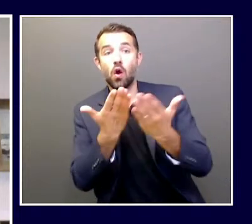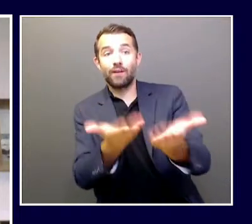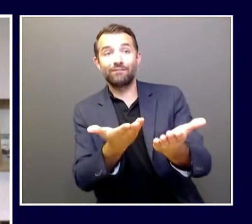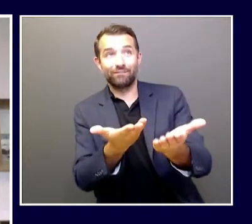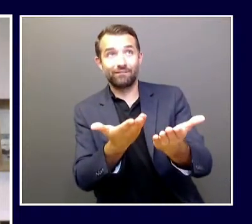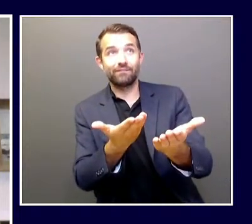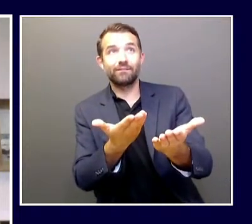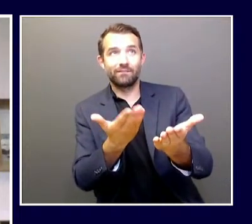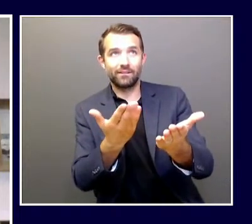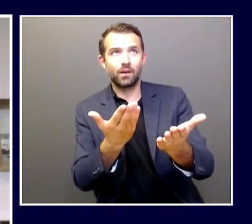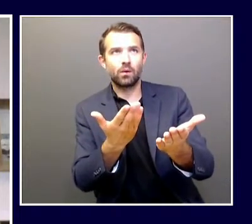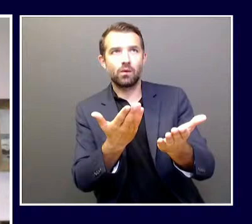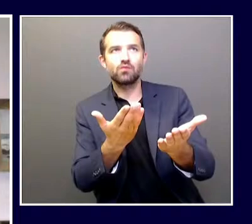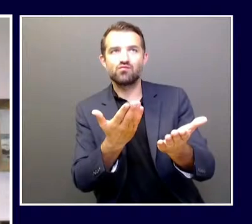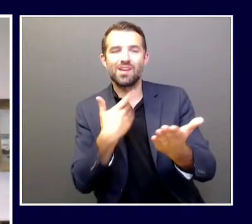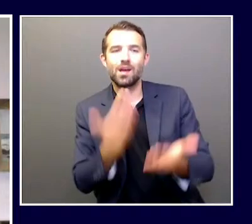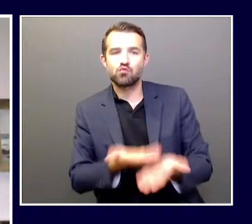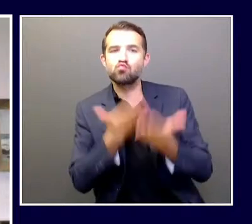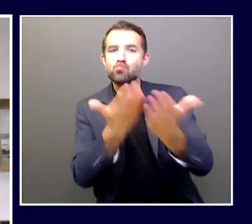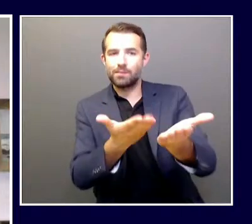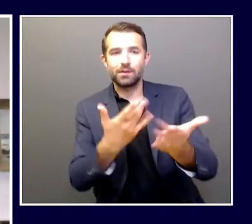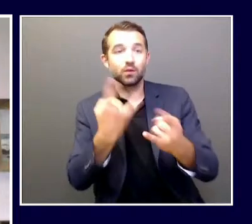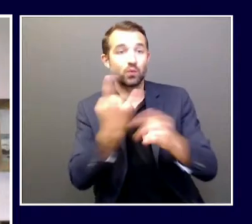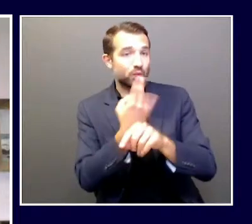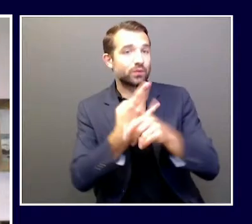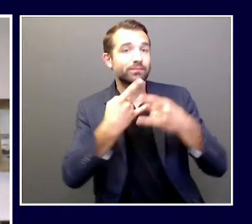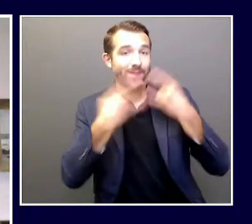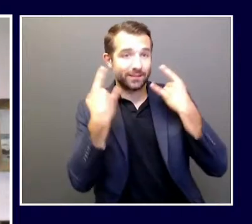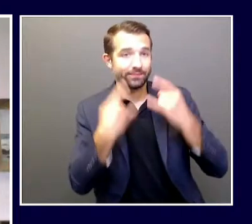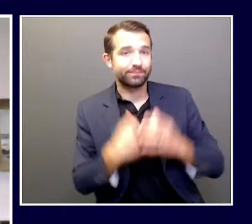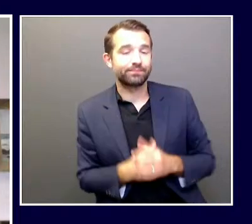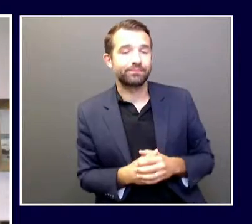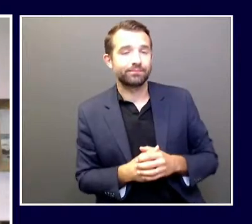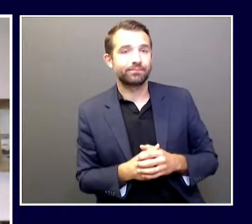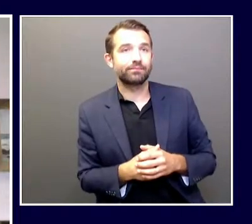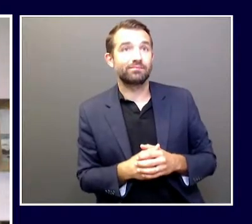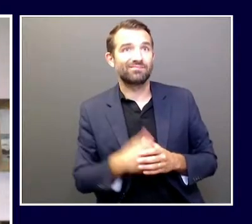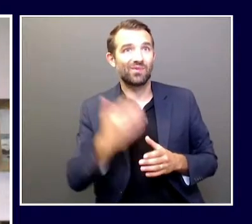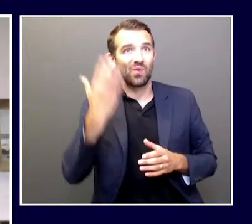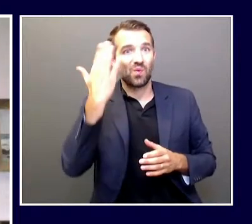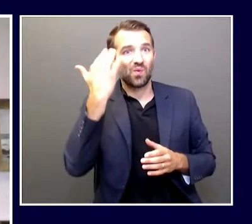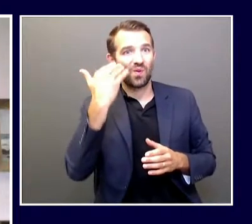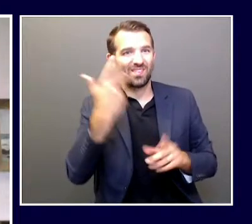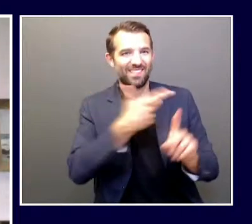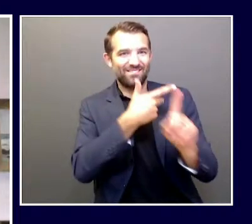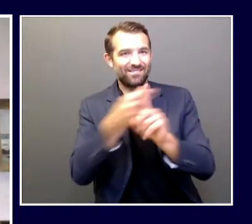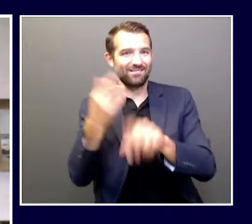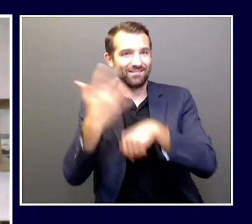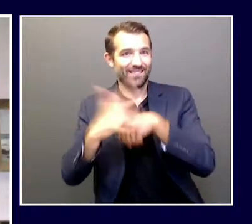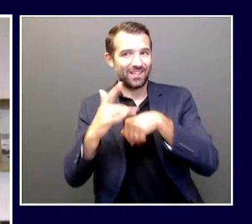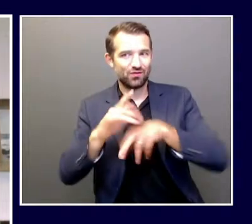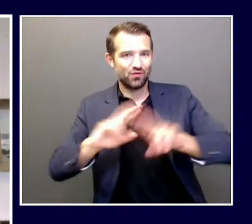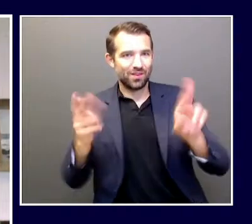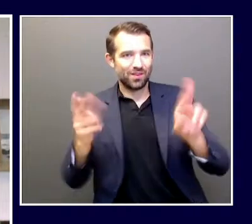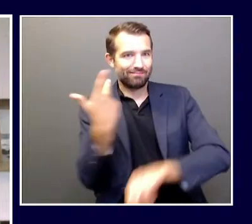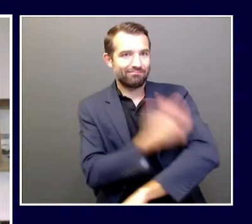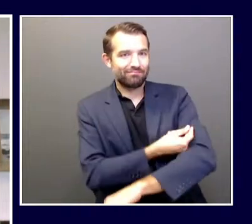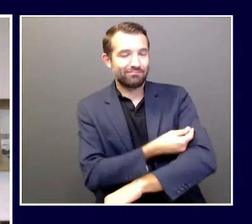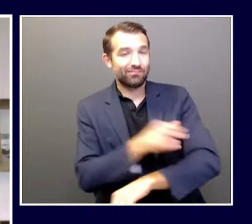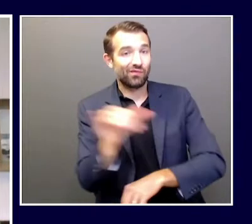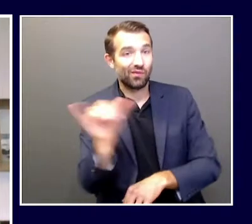to protect yourself. But also the absence of the state of emergency meant that our ability to enact things